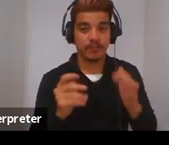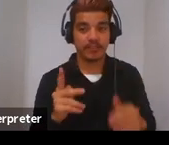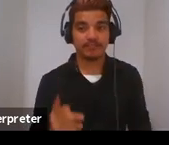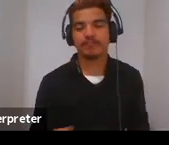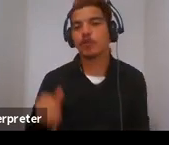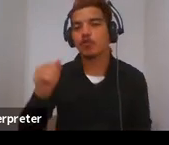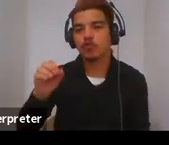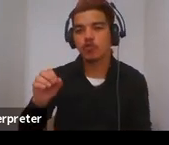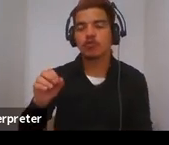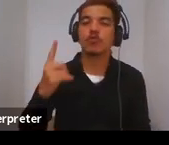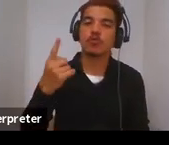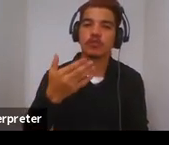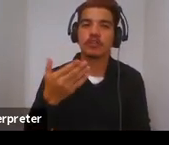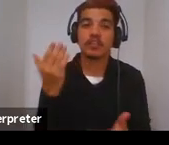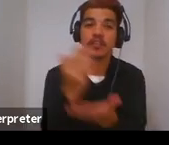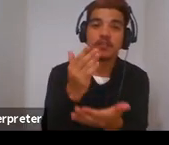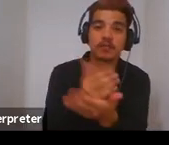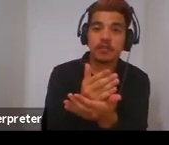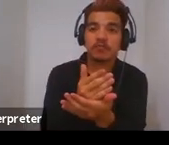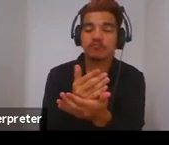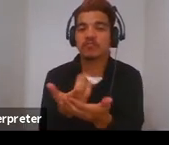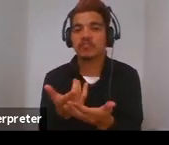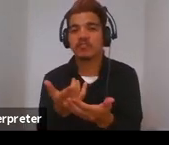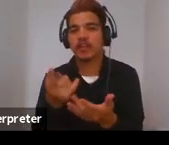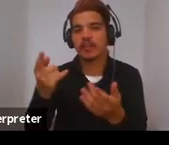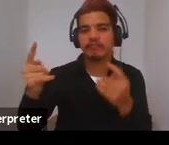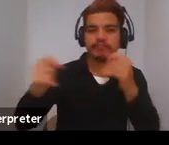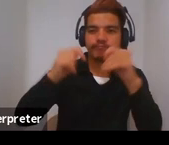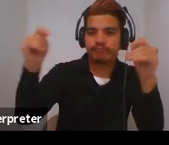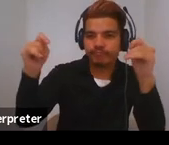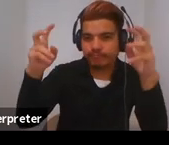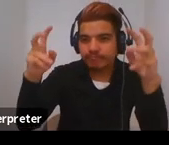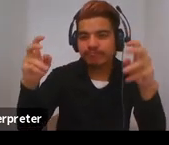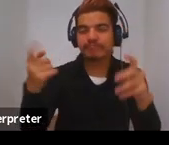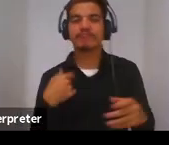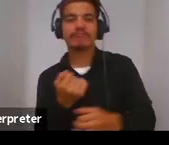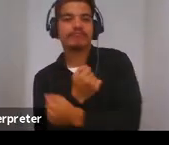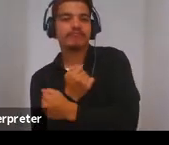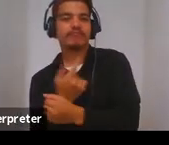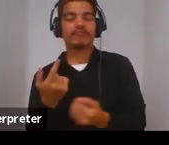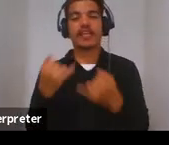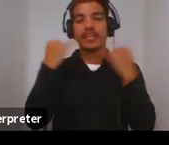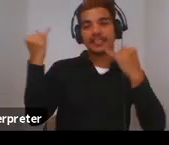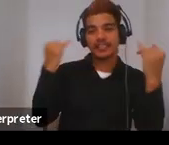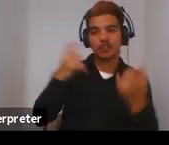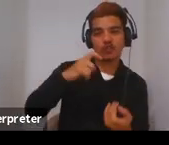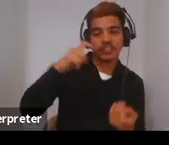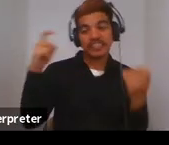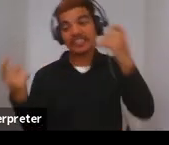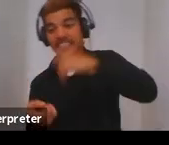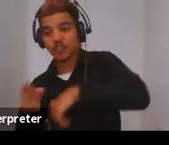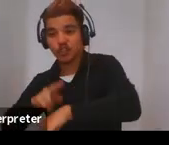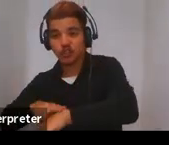So one of the preventionist themes, I love prevention, I love the idea of shifting social norms,